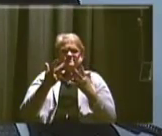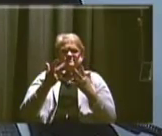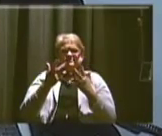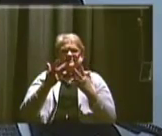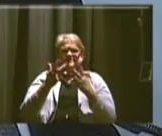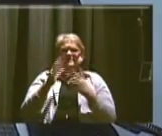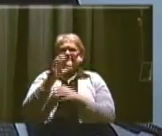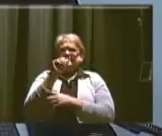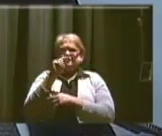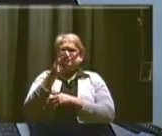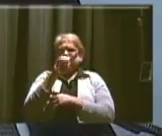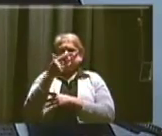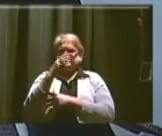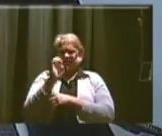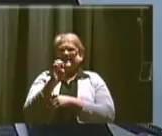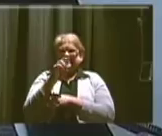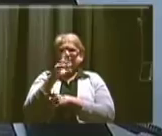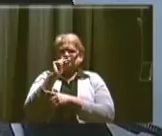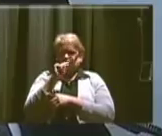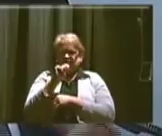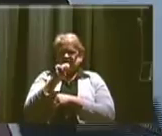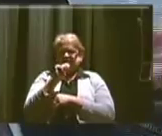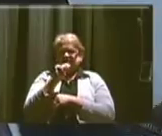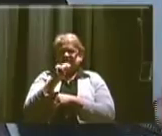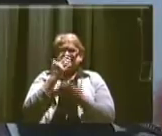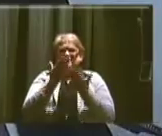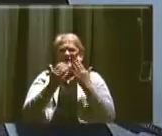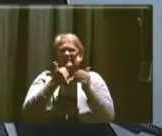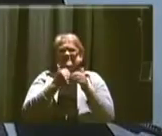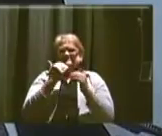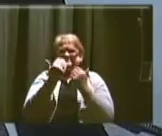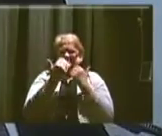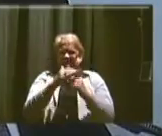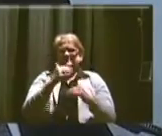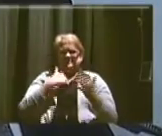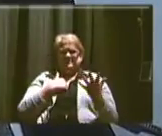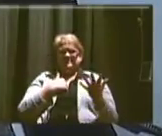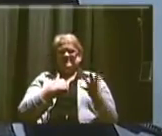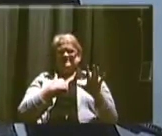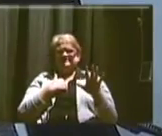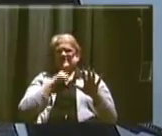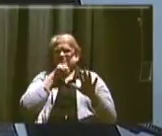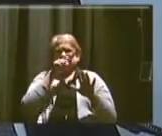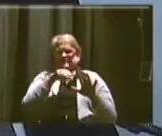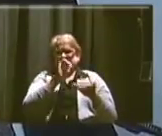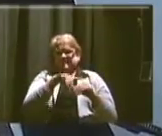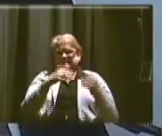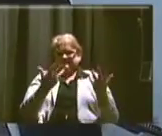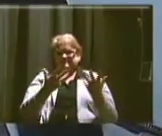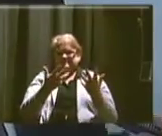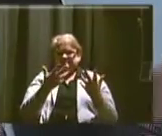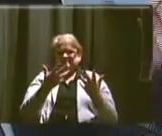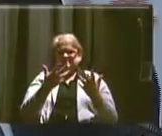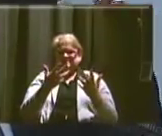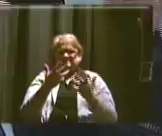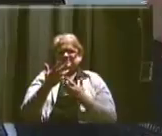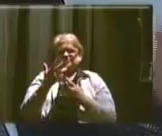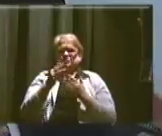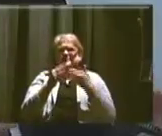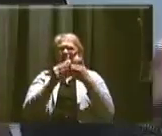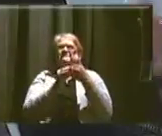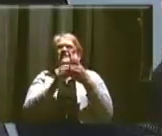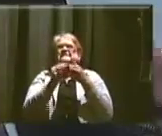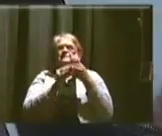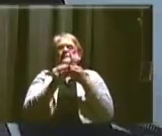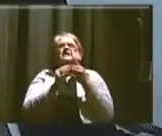that a Carnegie Unit might get in the way of, okay? And I think that that's what the thinking's about. You know, just flexibility for